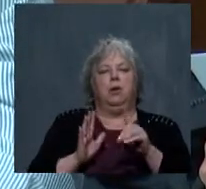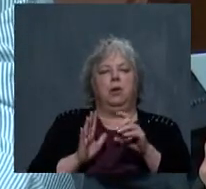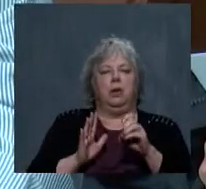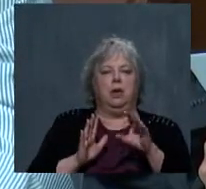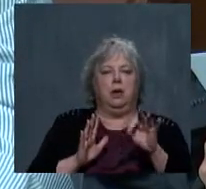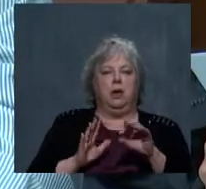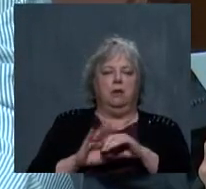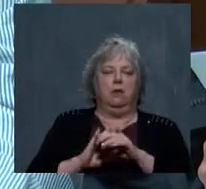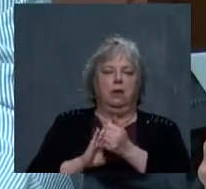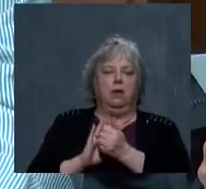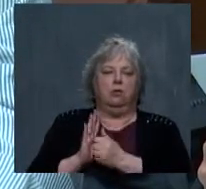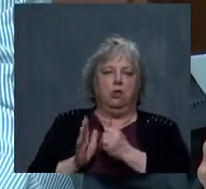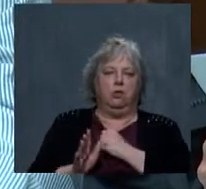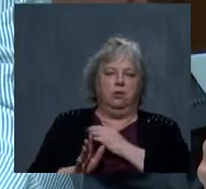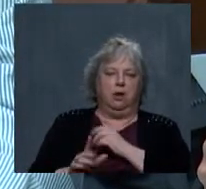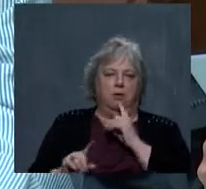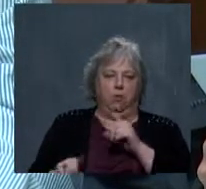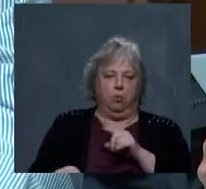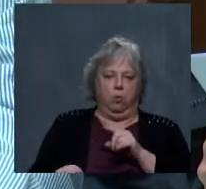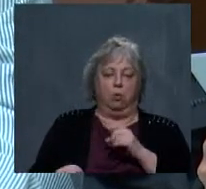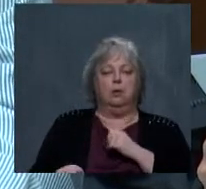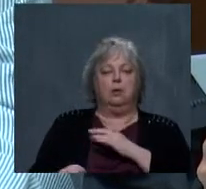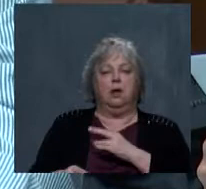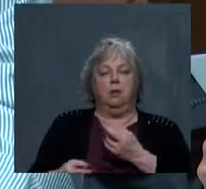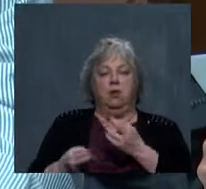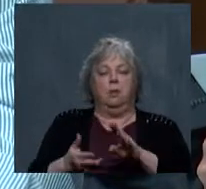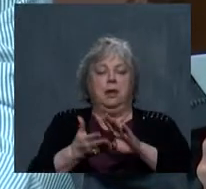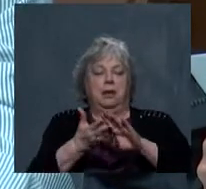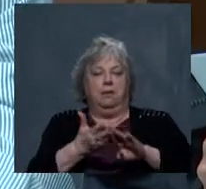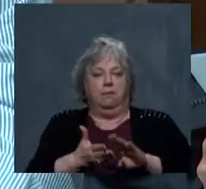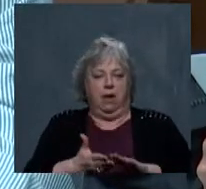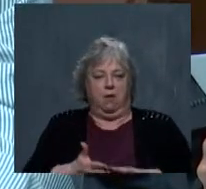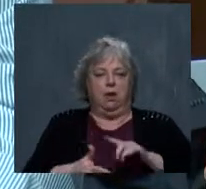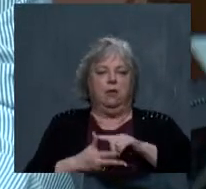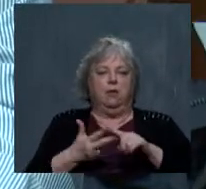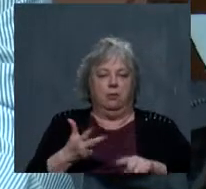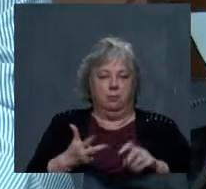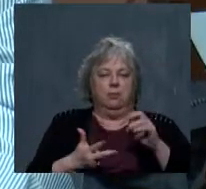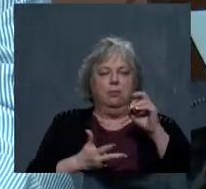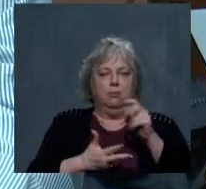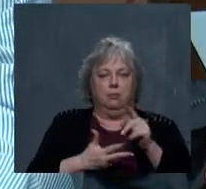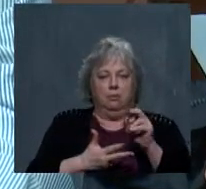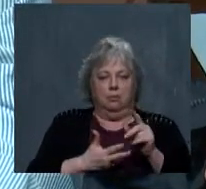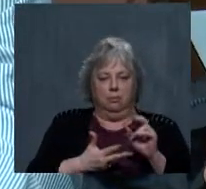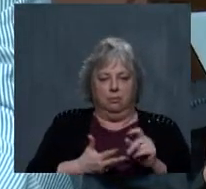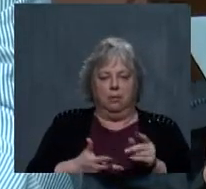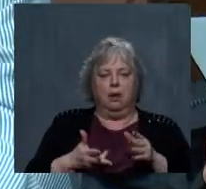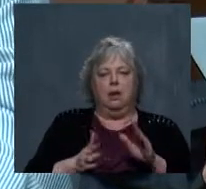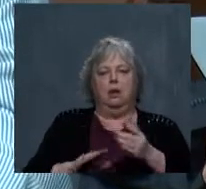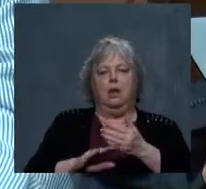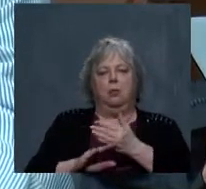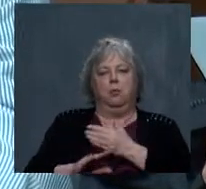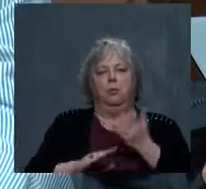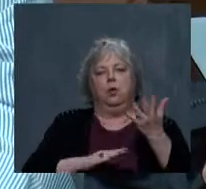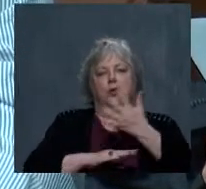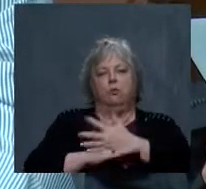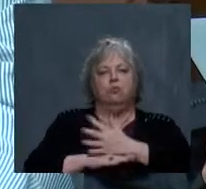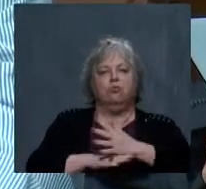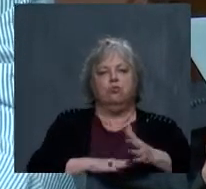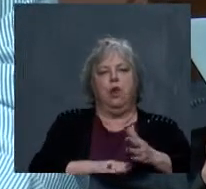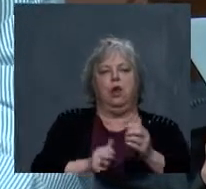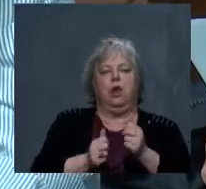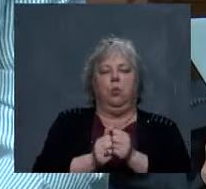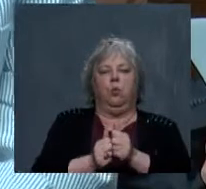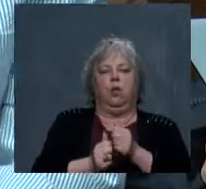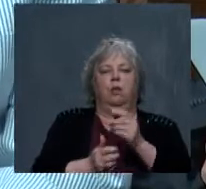of the agenda staff report. Staff recommends approval of the variance request from the city's land alteration ordinance to allow grading of future phases with the development of the first